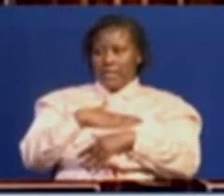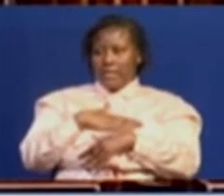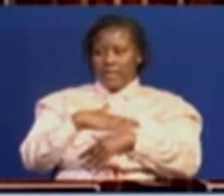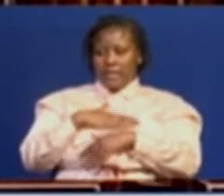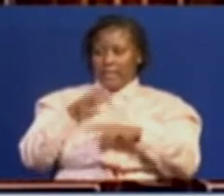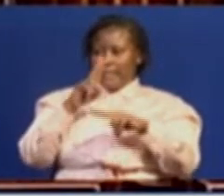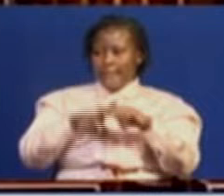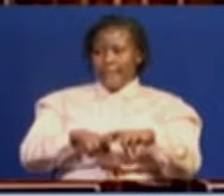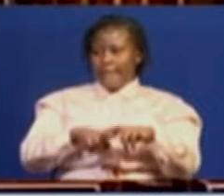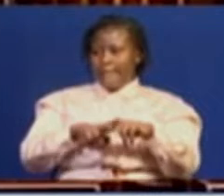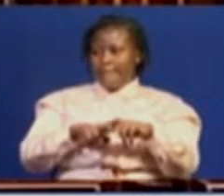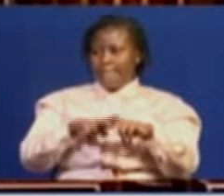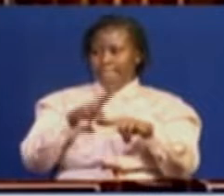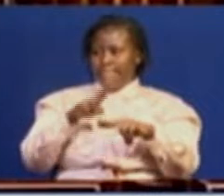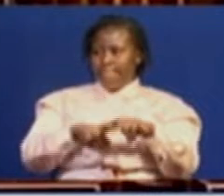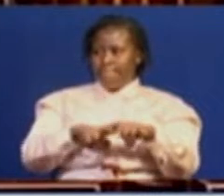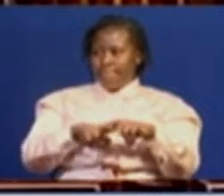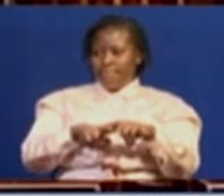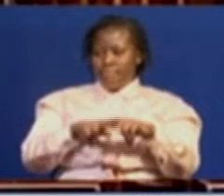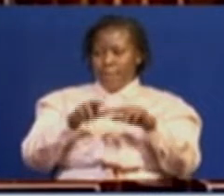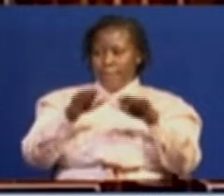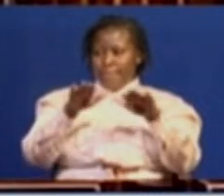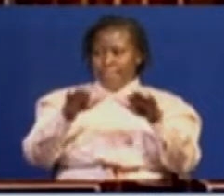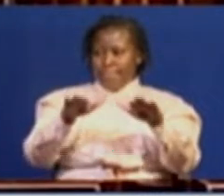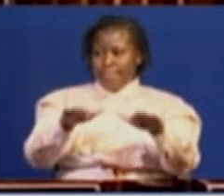kindly be seated